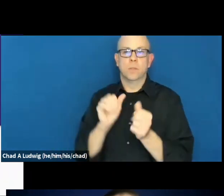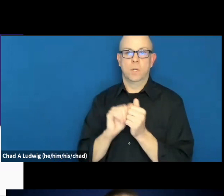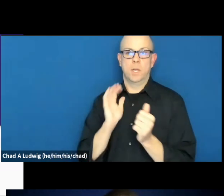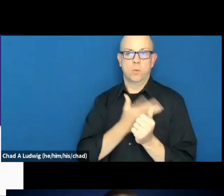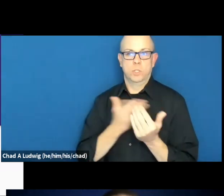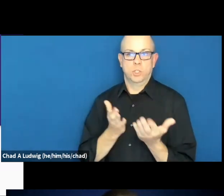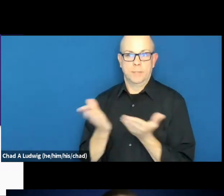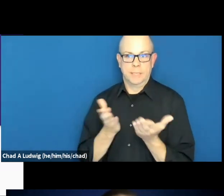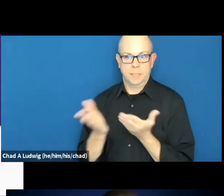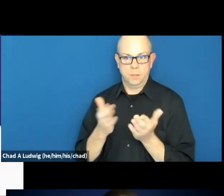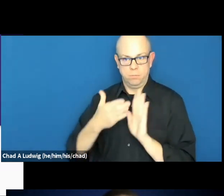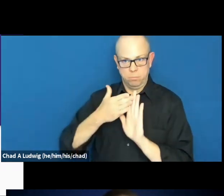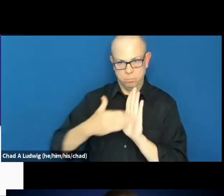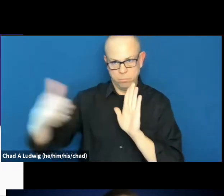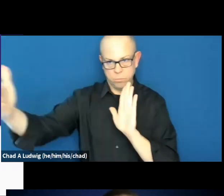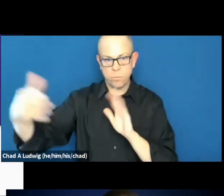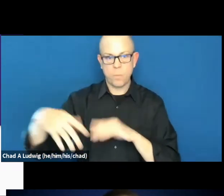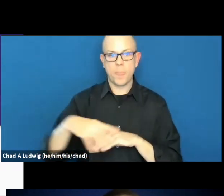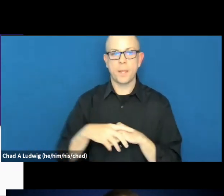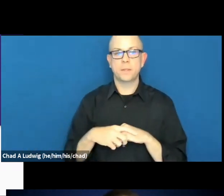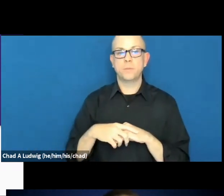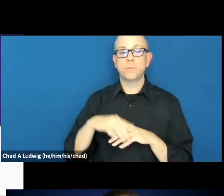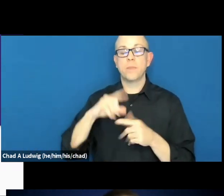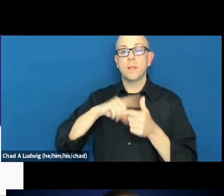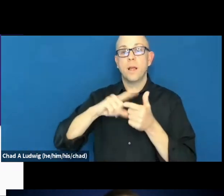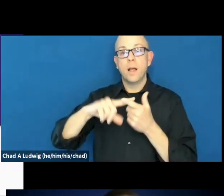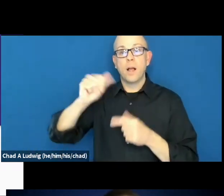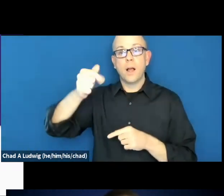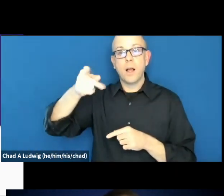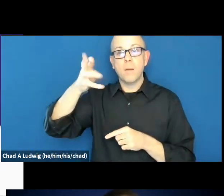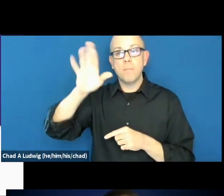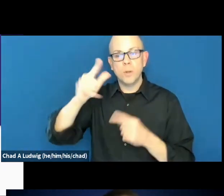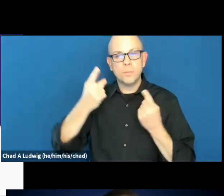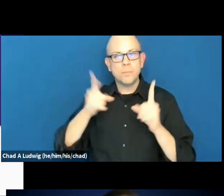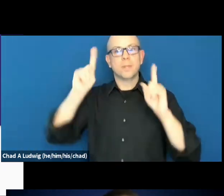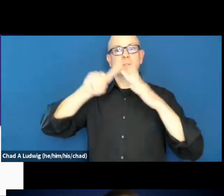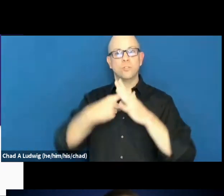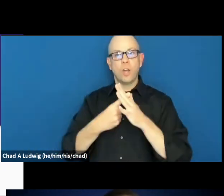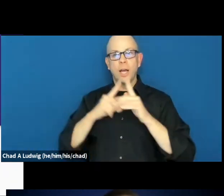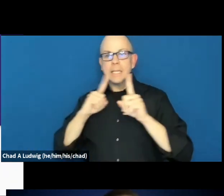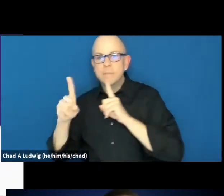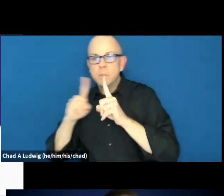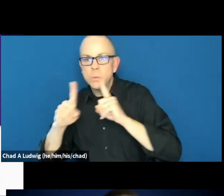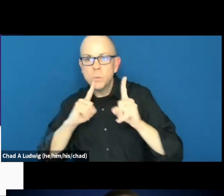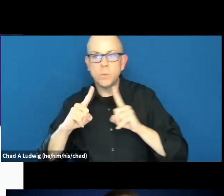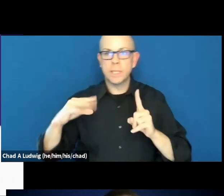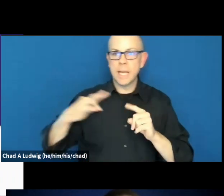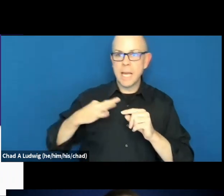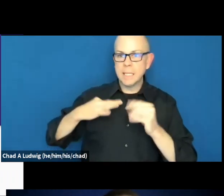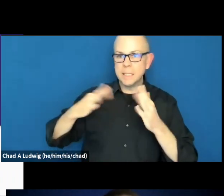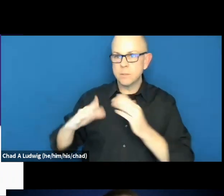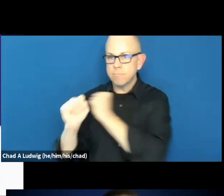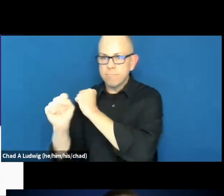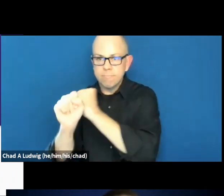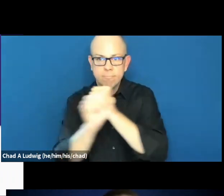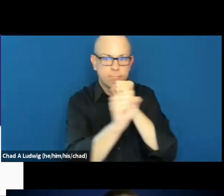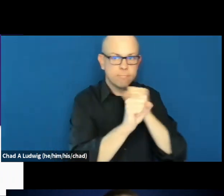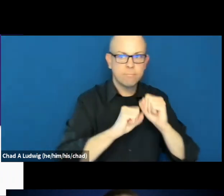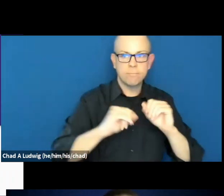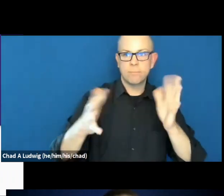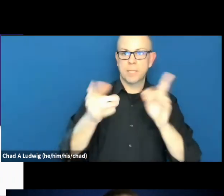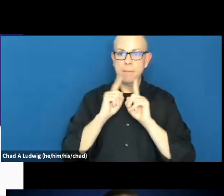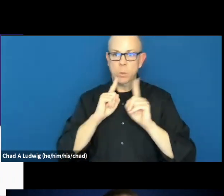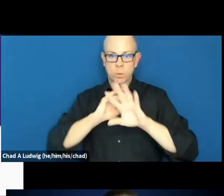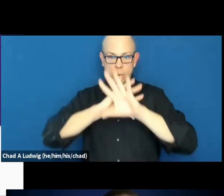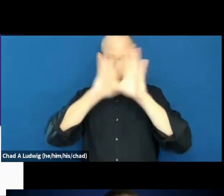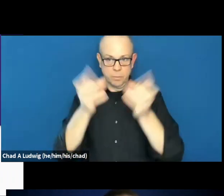send goals and objectives to explain what our service is supposed to be providing. And in April, we started talking with